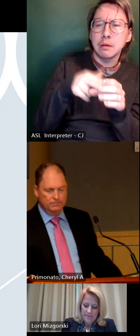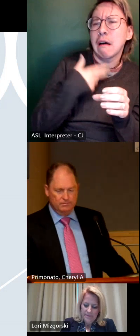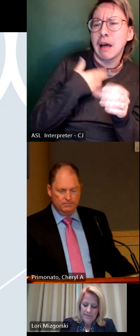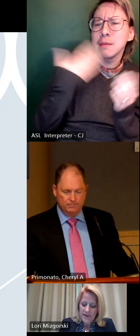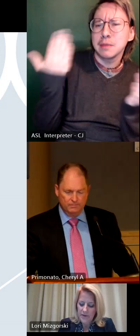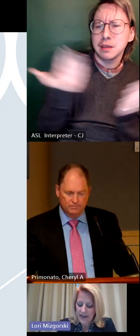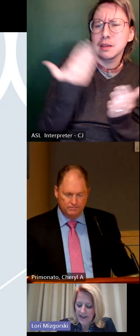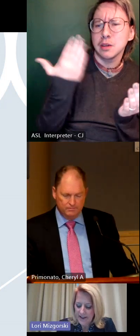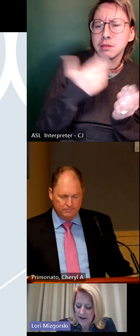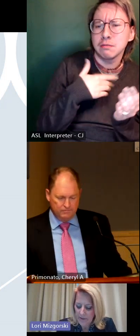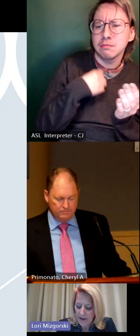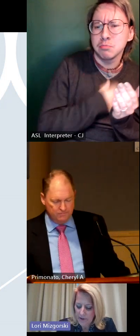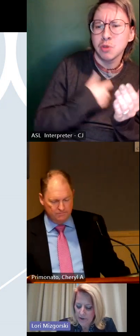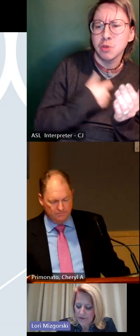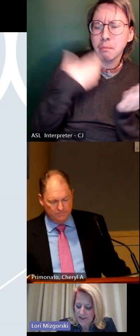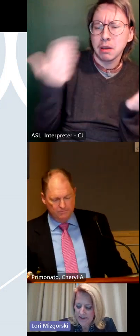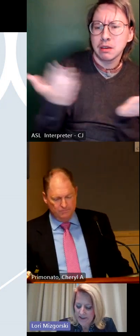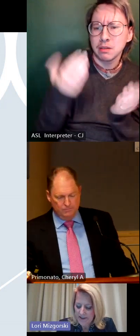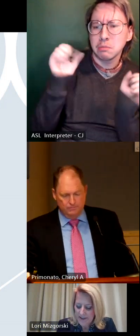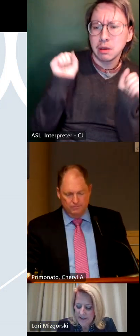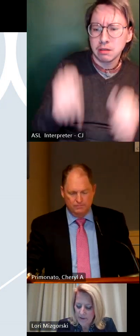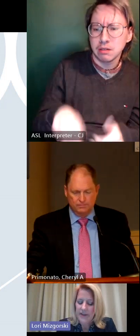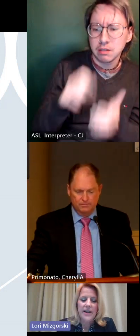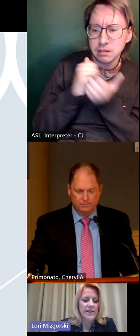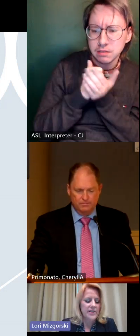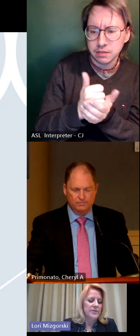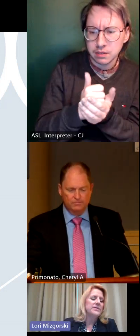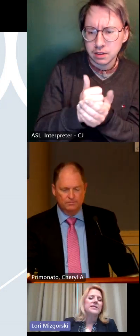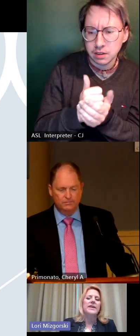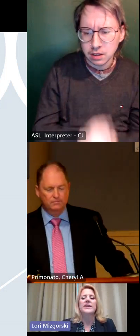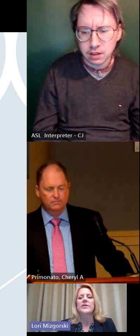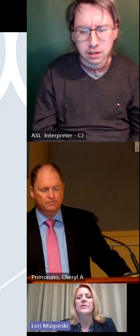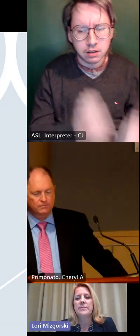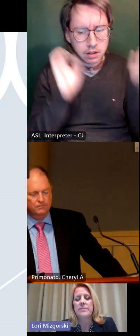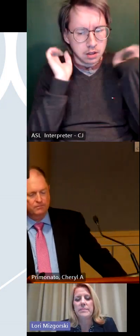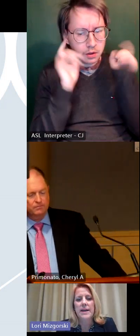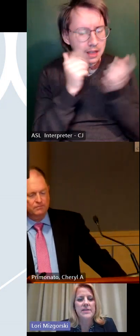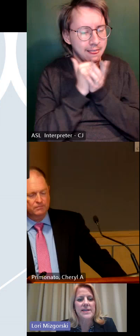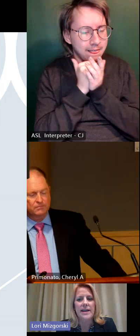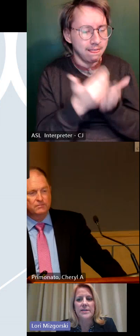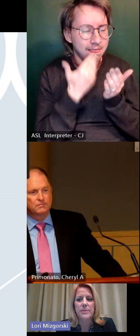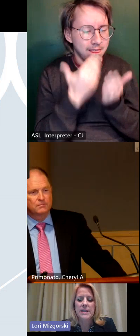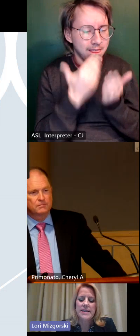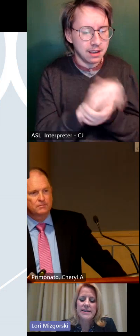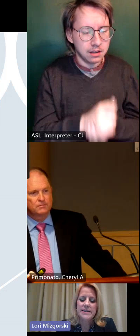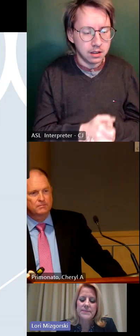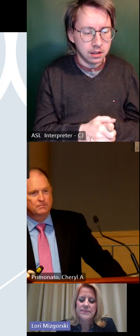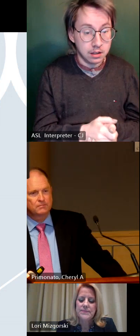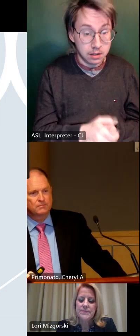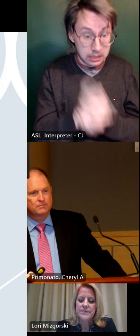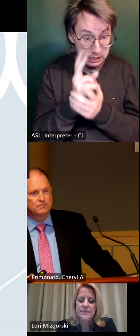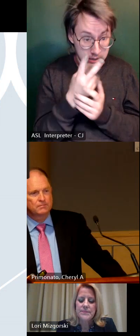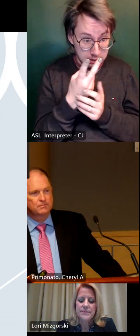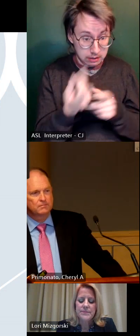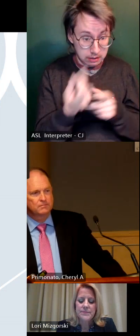apologize. Okay, all But I'll right. make Well, the motion. okay, thank you. Thank you. And may I have a second, please?